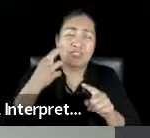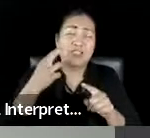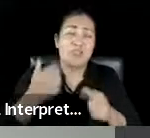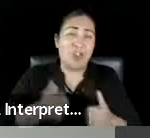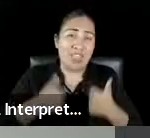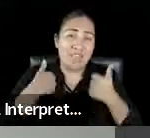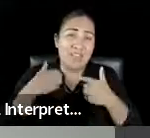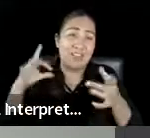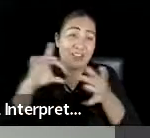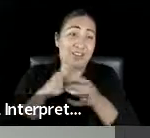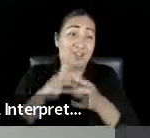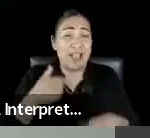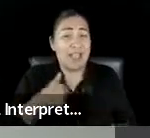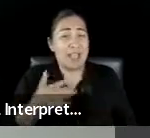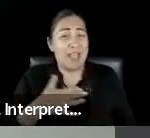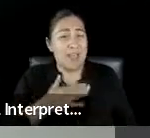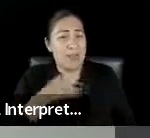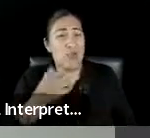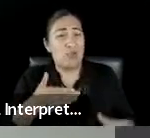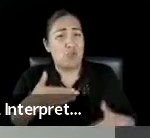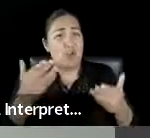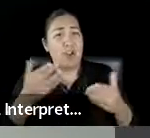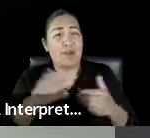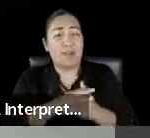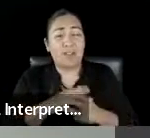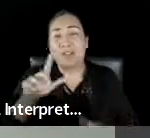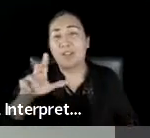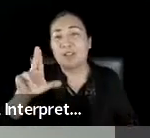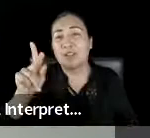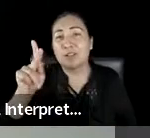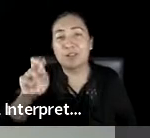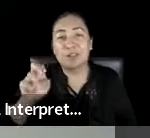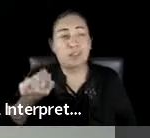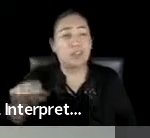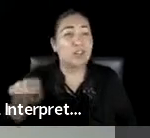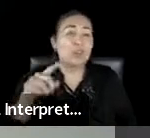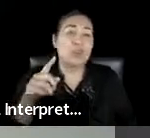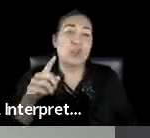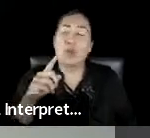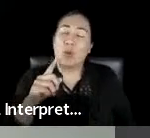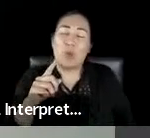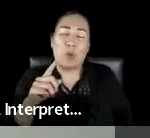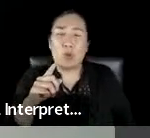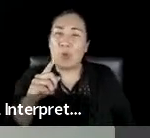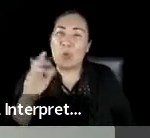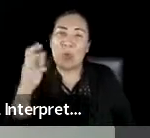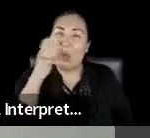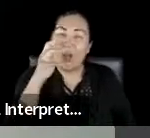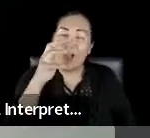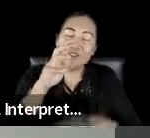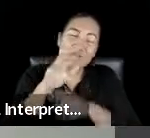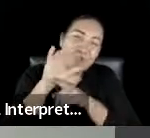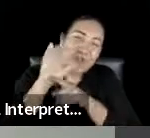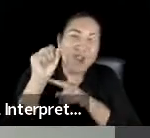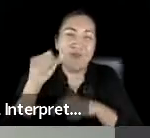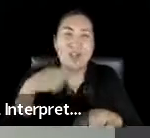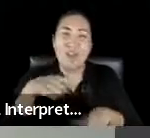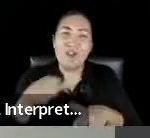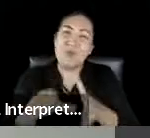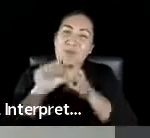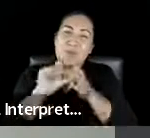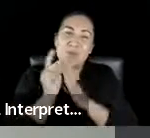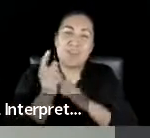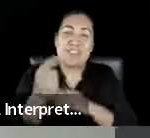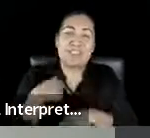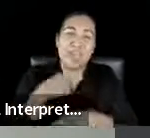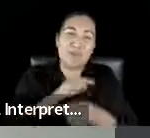I love that you dropped that in there. So, Luke, you are just phenomenal. I've been impressed with you from the second I met you.